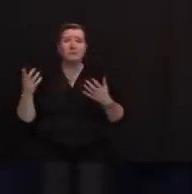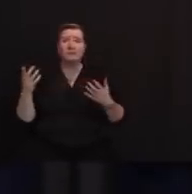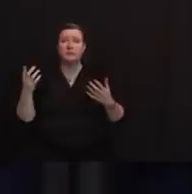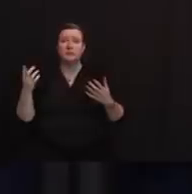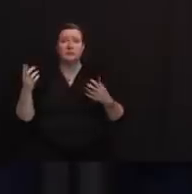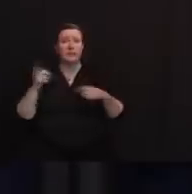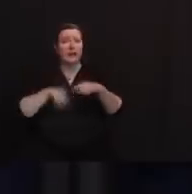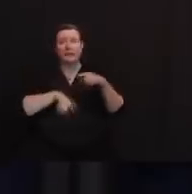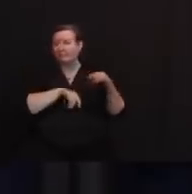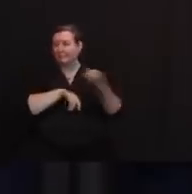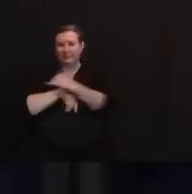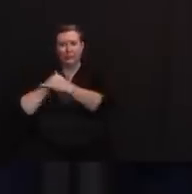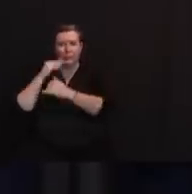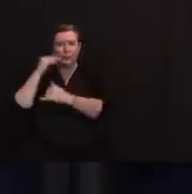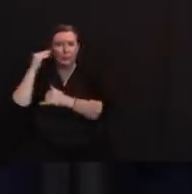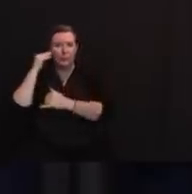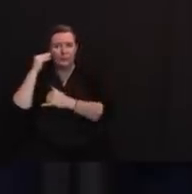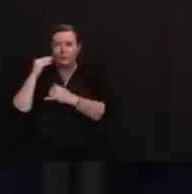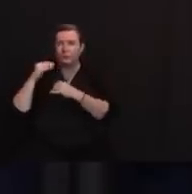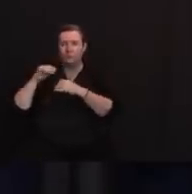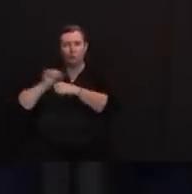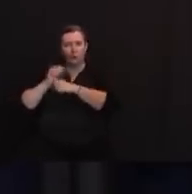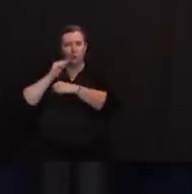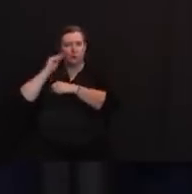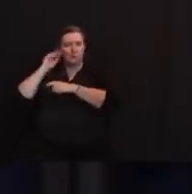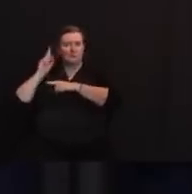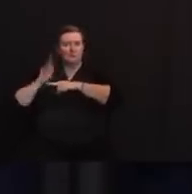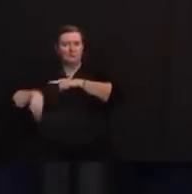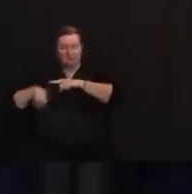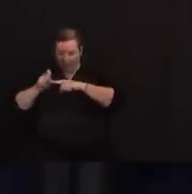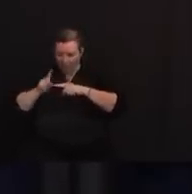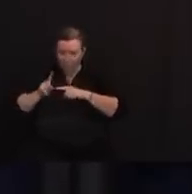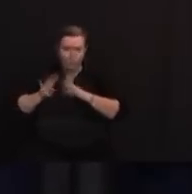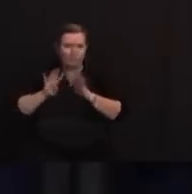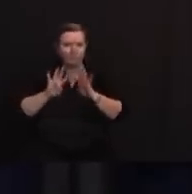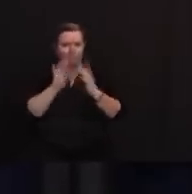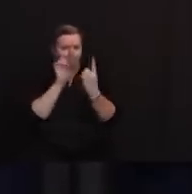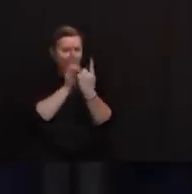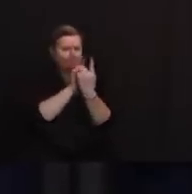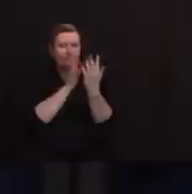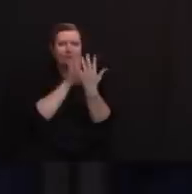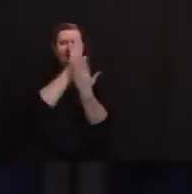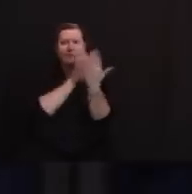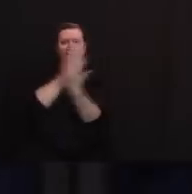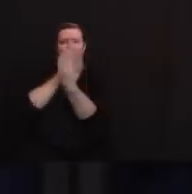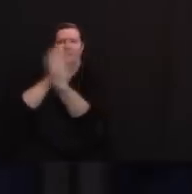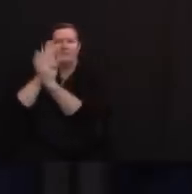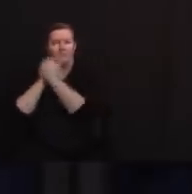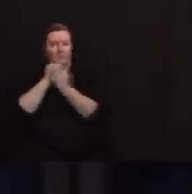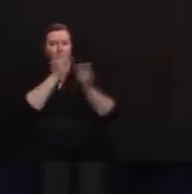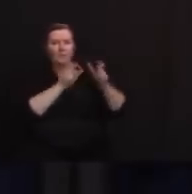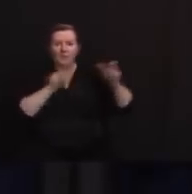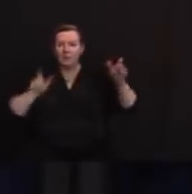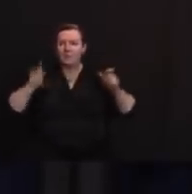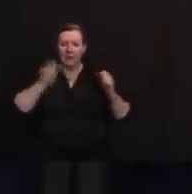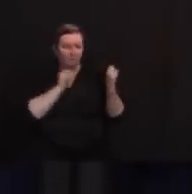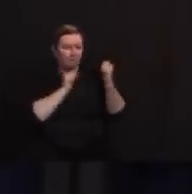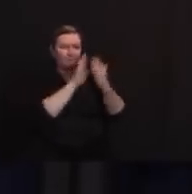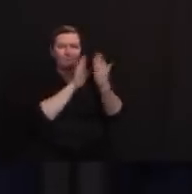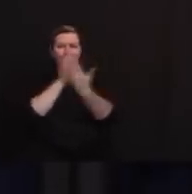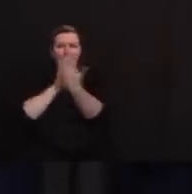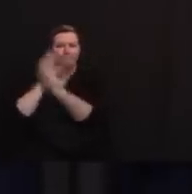their duties involve close proximity to the public or their coworkers.